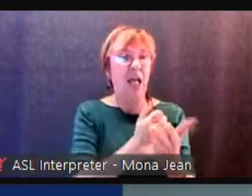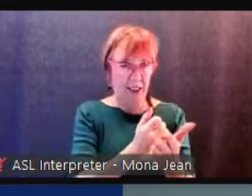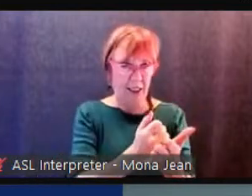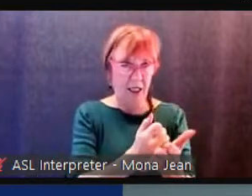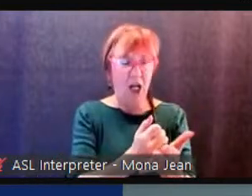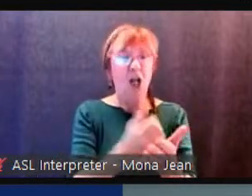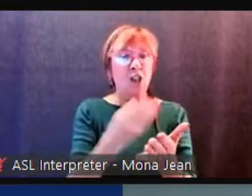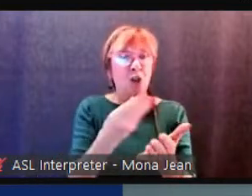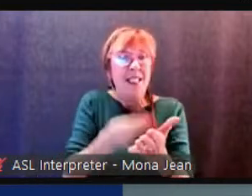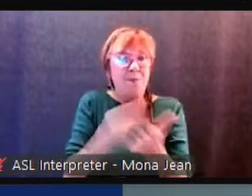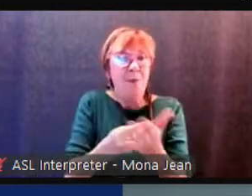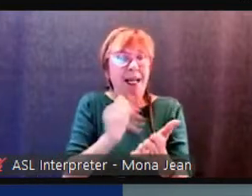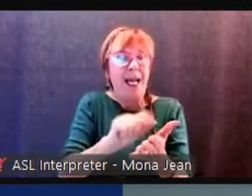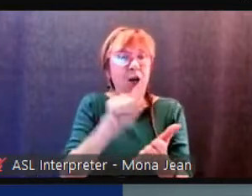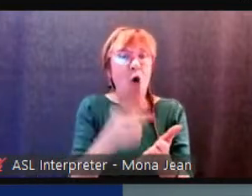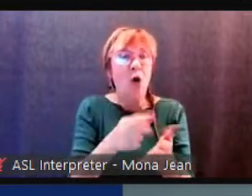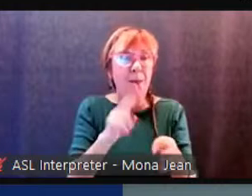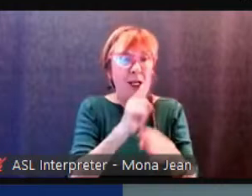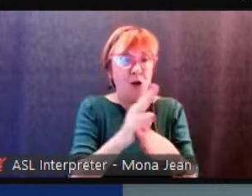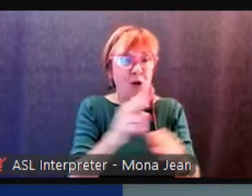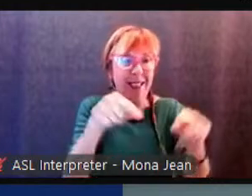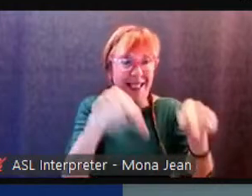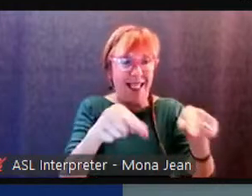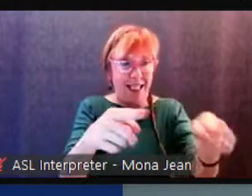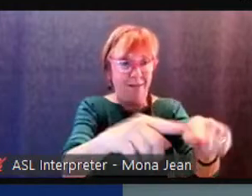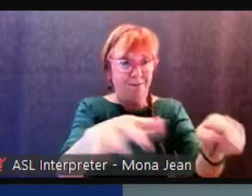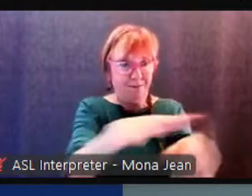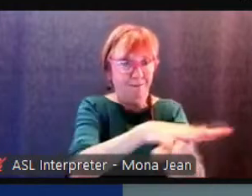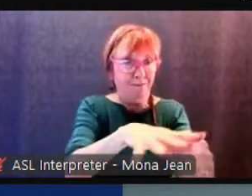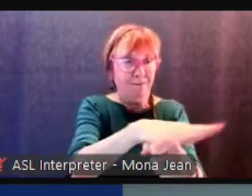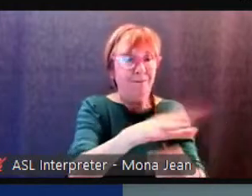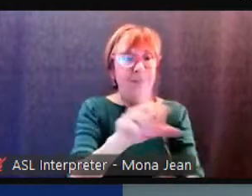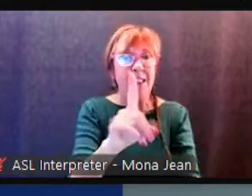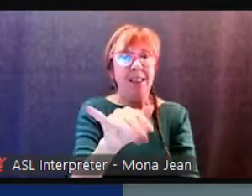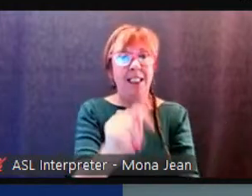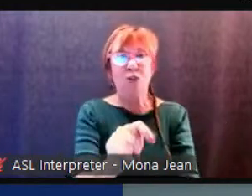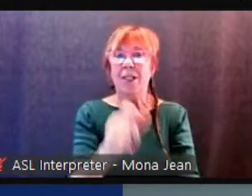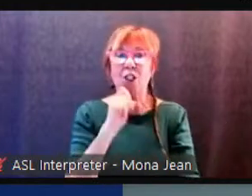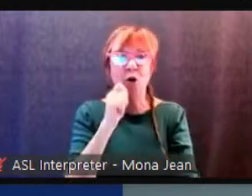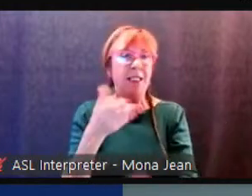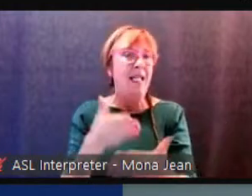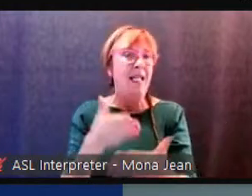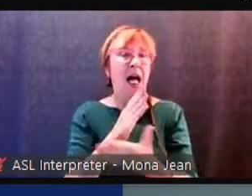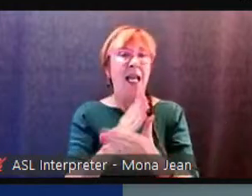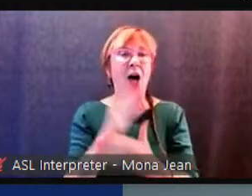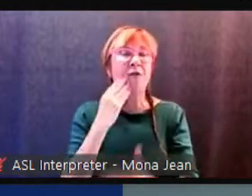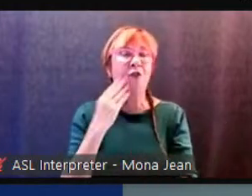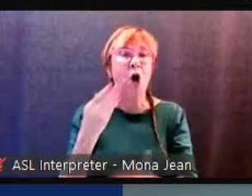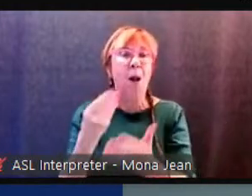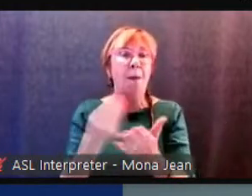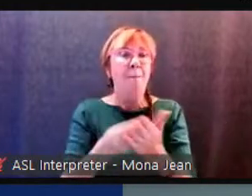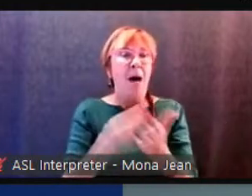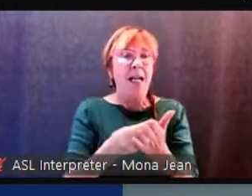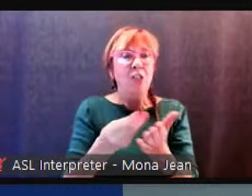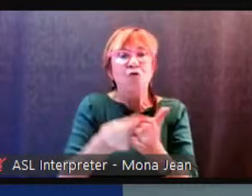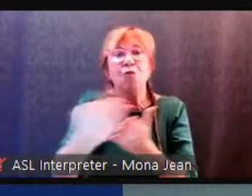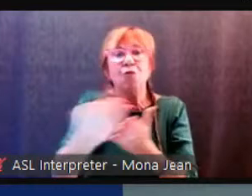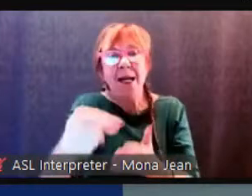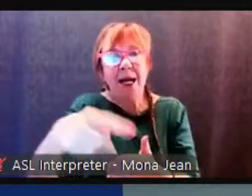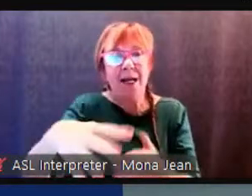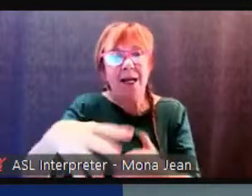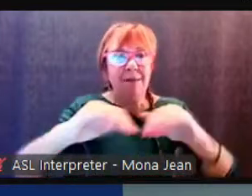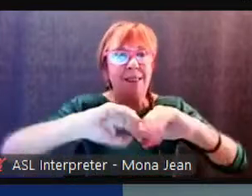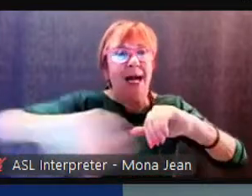tax revenue can only be used within the district. So it is legally not permitted for the district to spend this fund outside of the district.